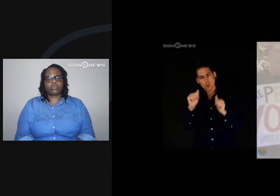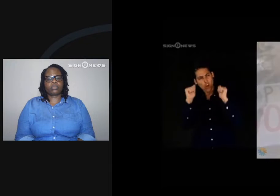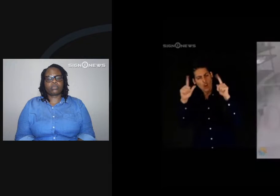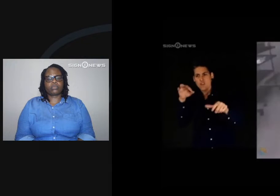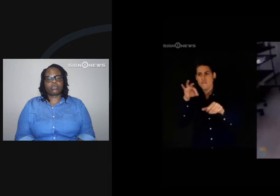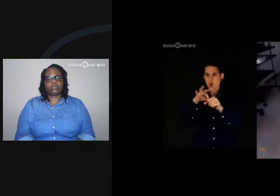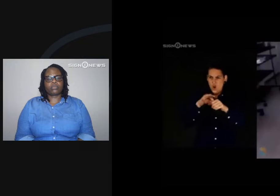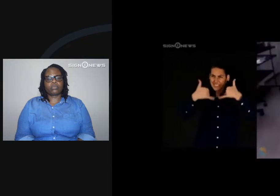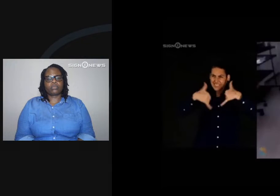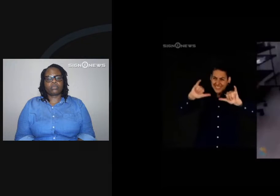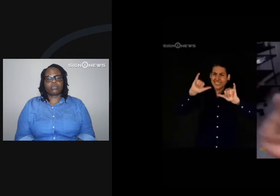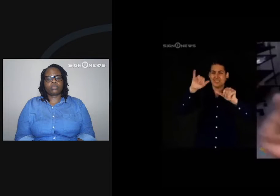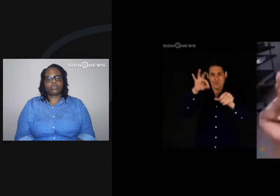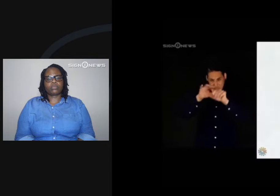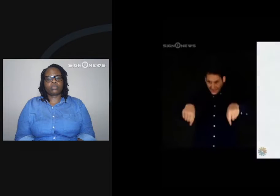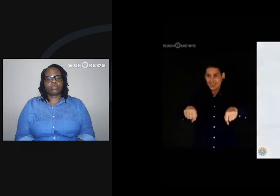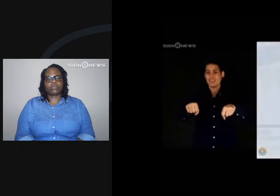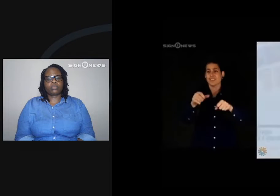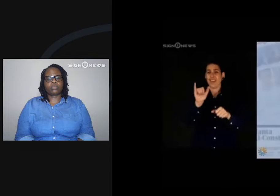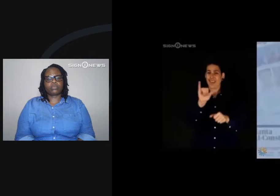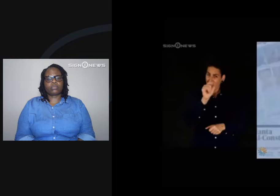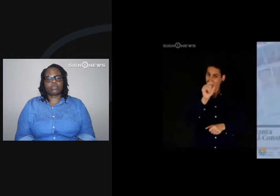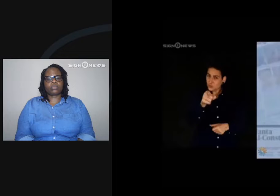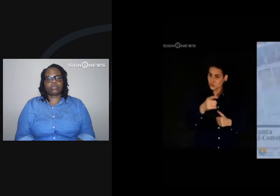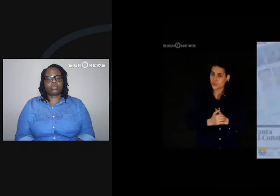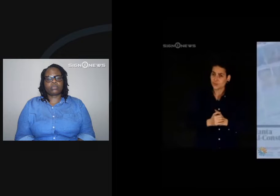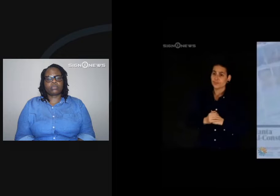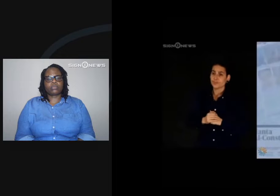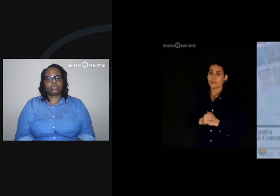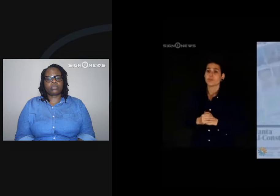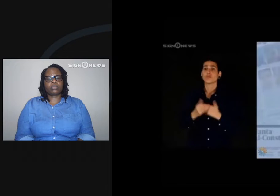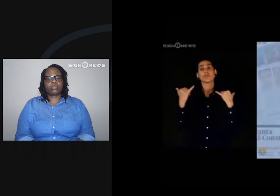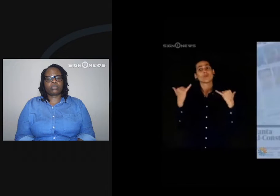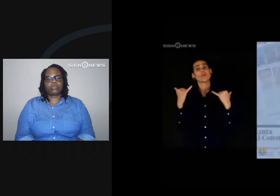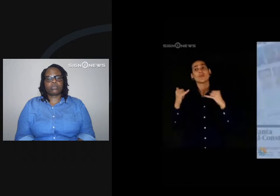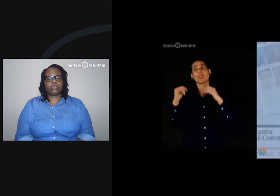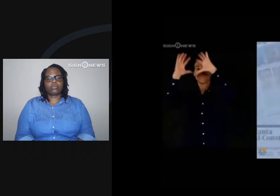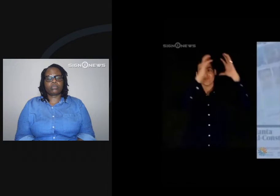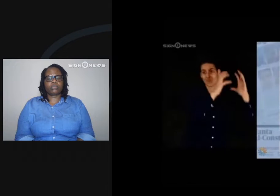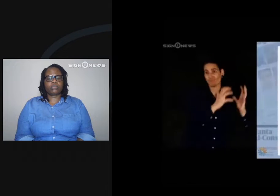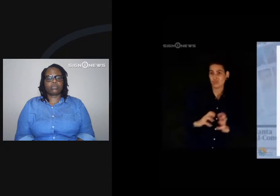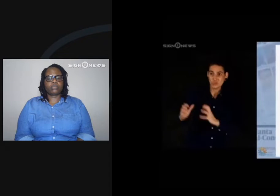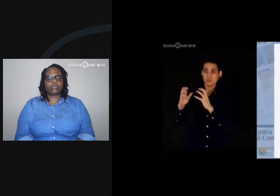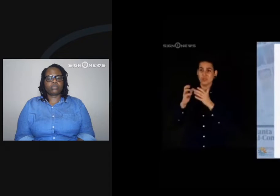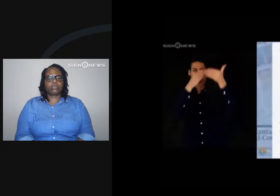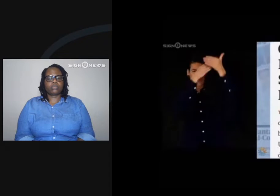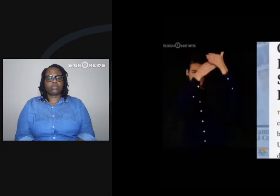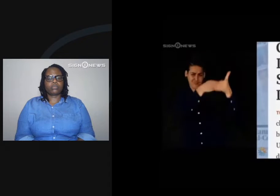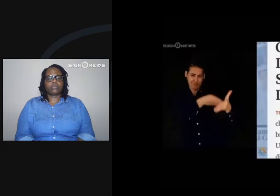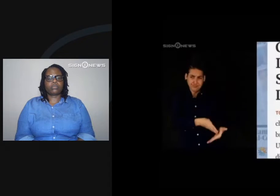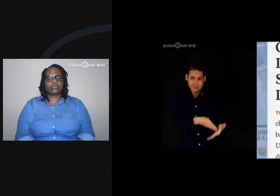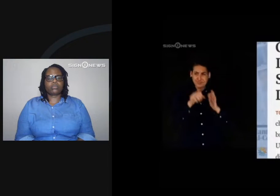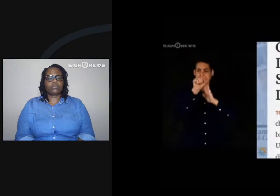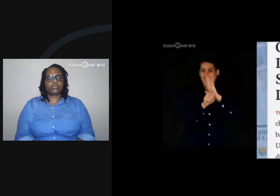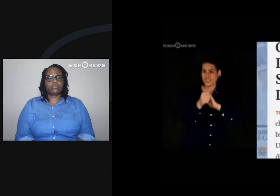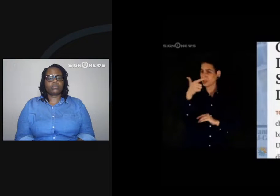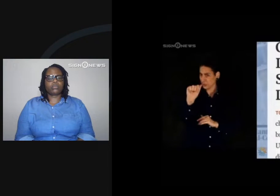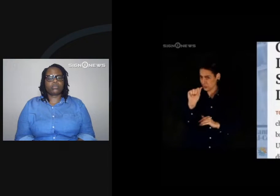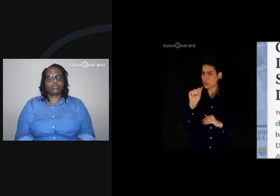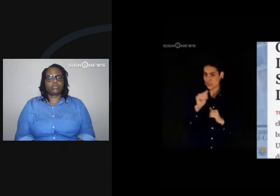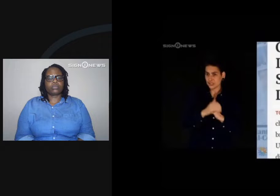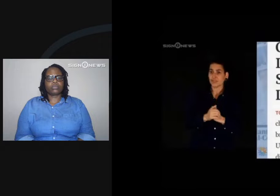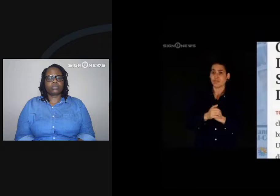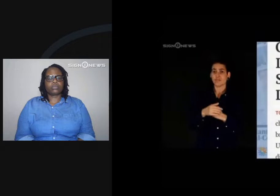just like you. There are now groups who are suing the state of Georgia,